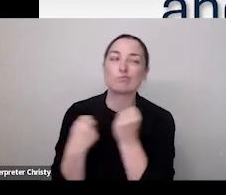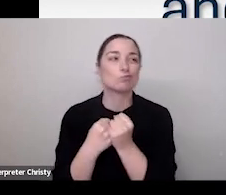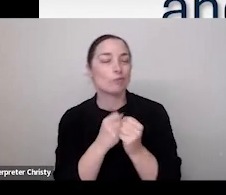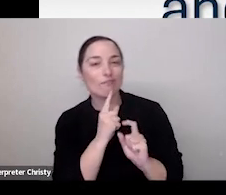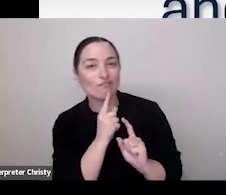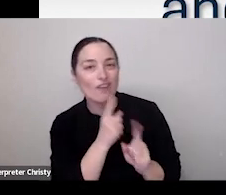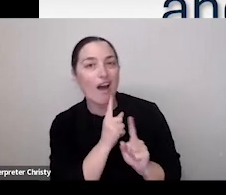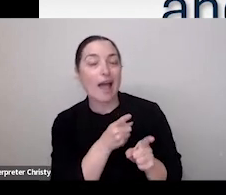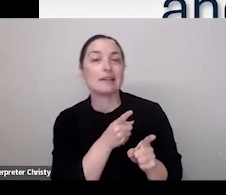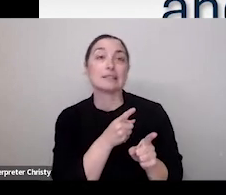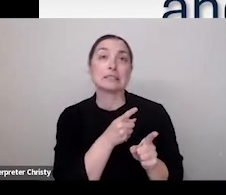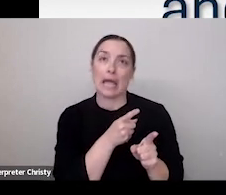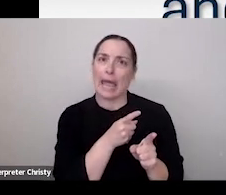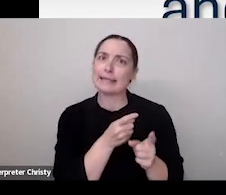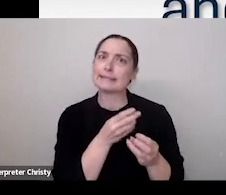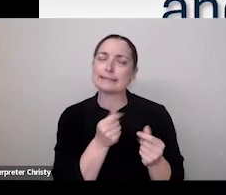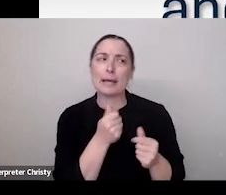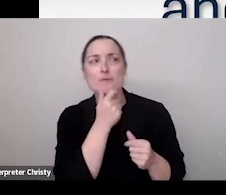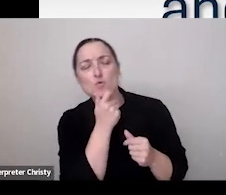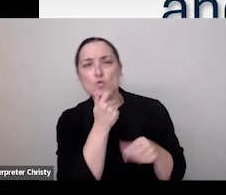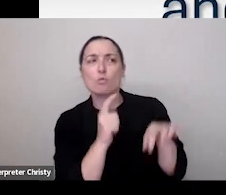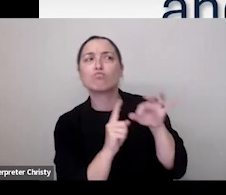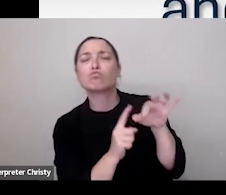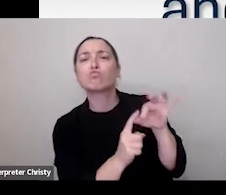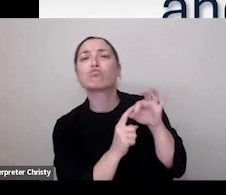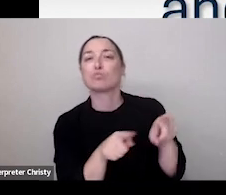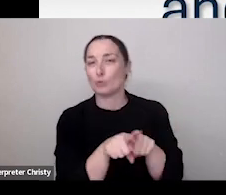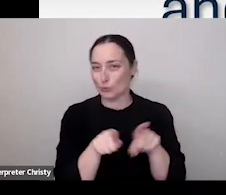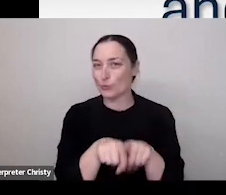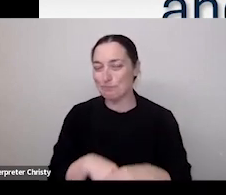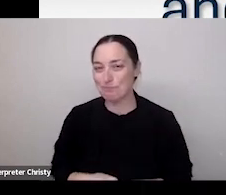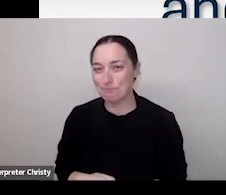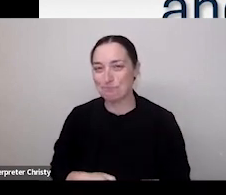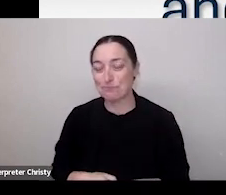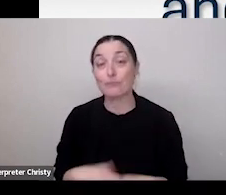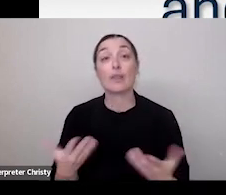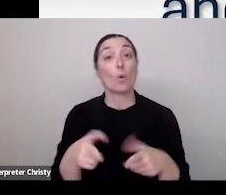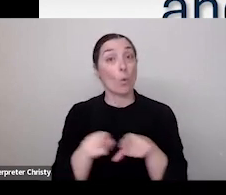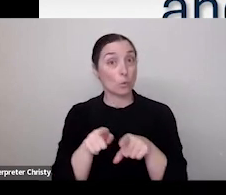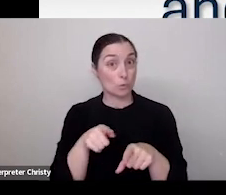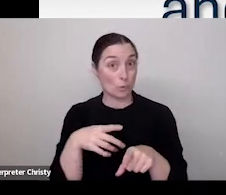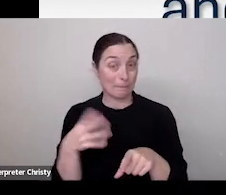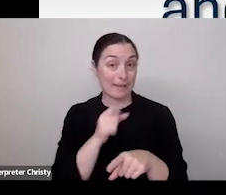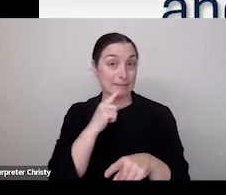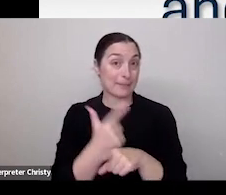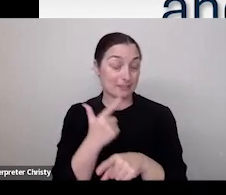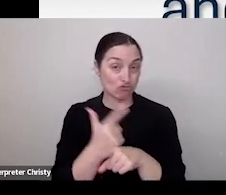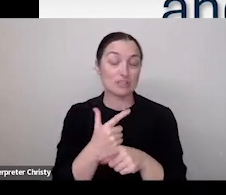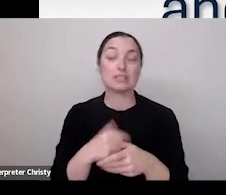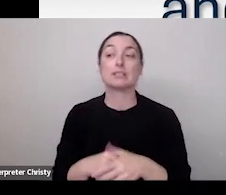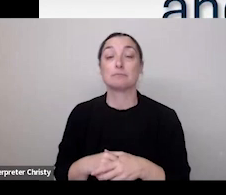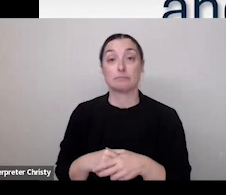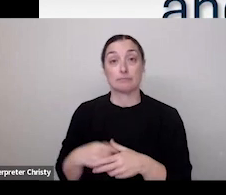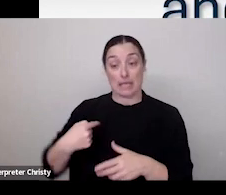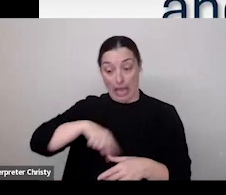and critical input along the way and along the journey. And I should also mention that accompanying us and